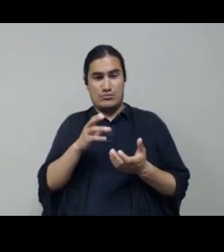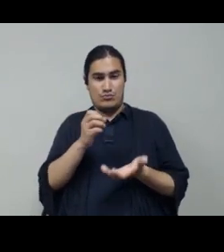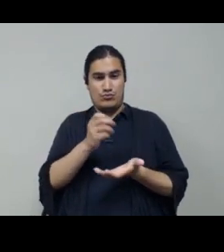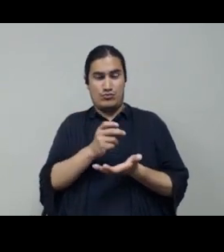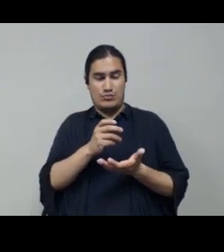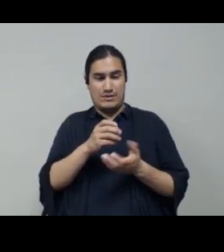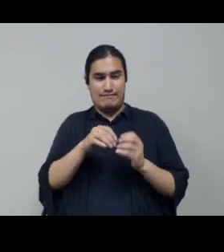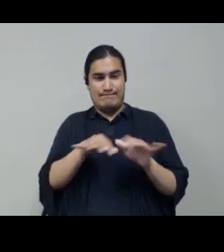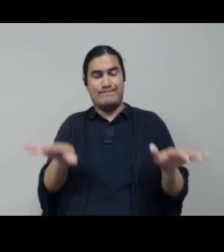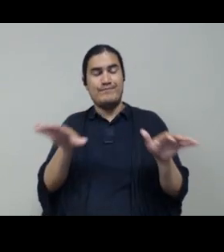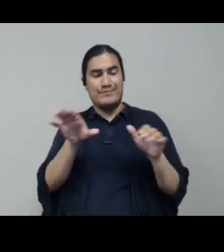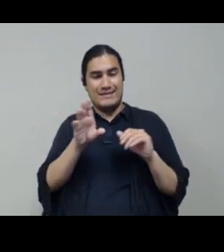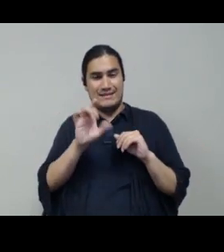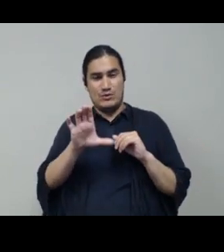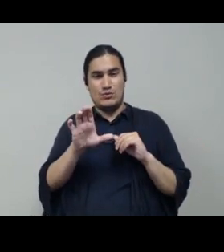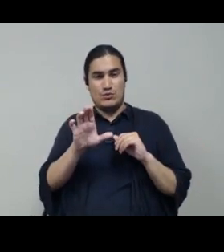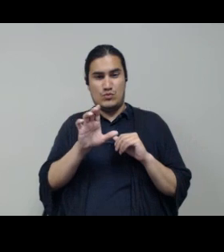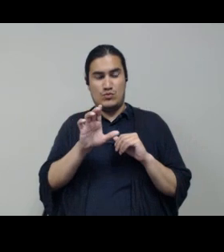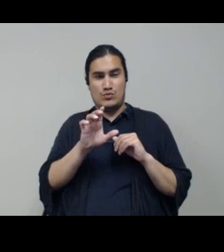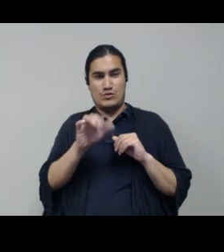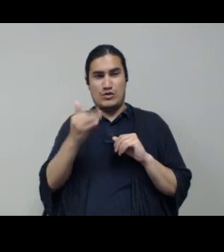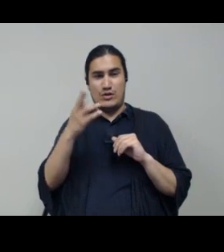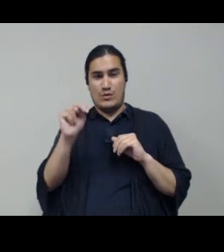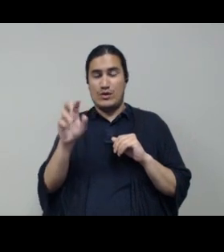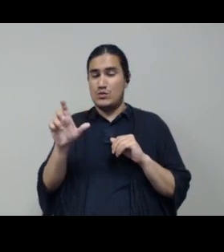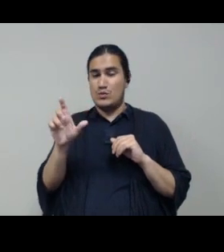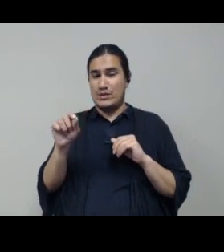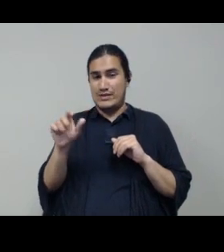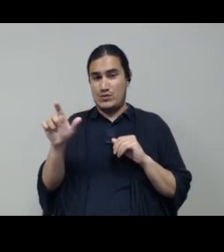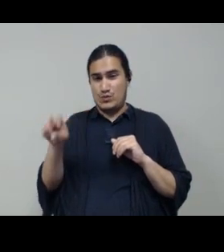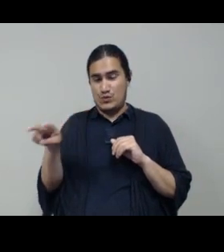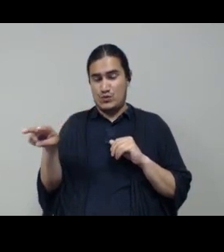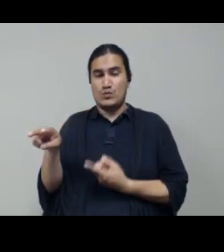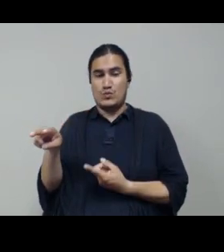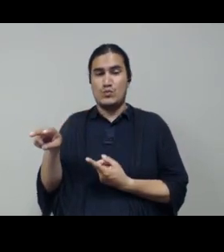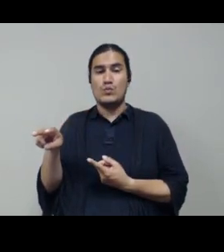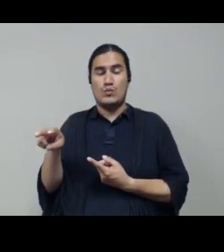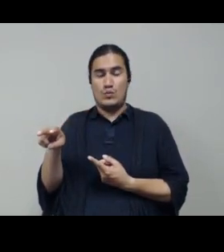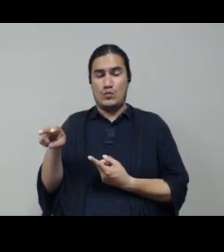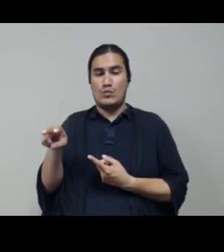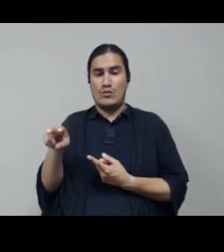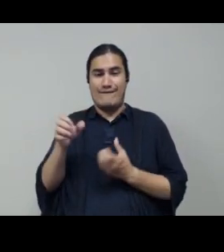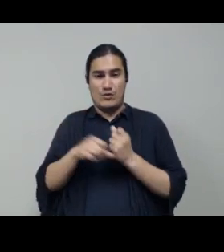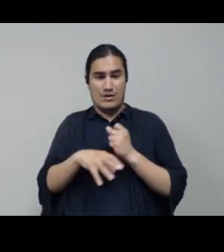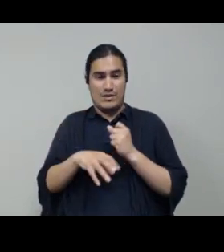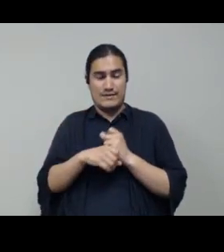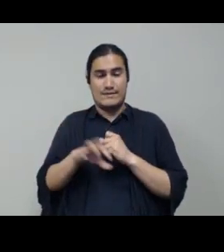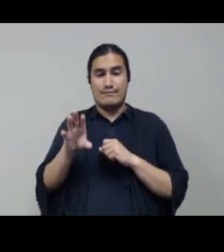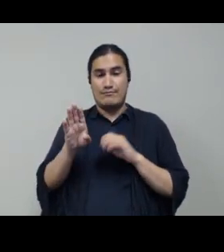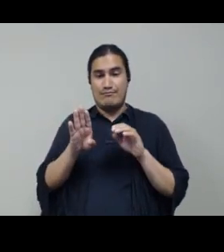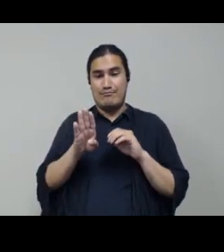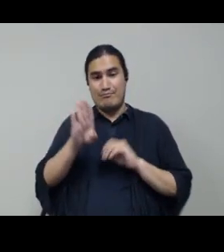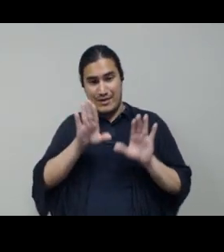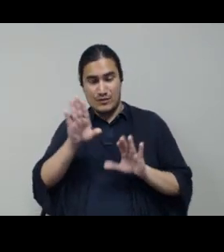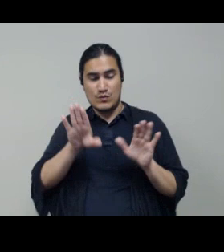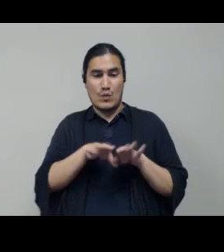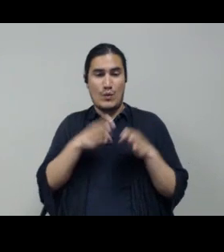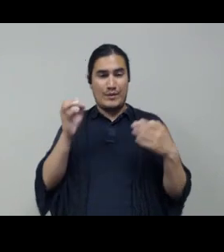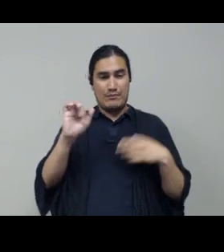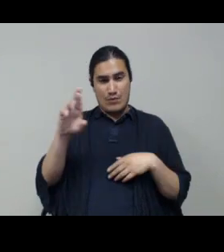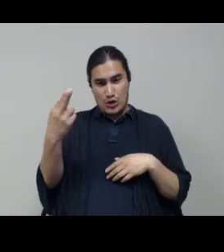2020, and in January 2022, the project was advertised. Bids were open on March